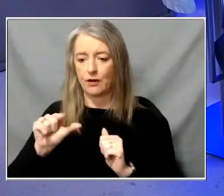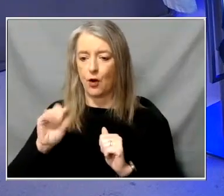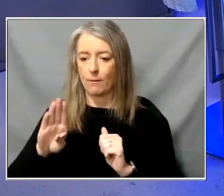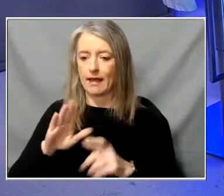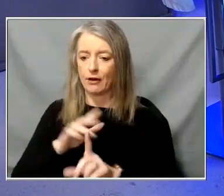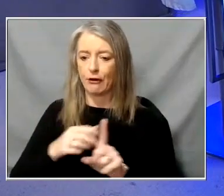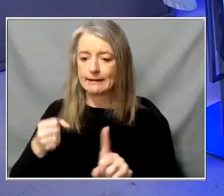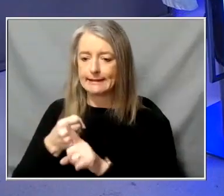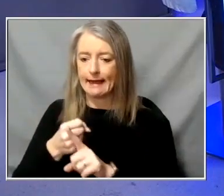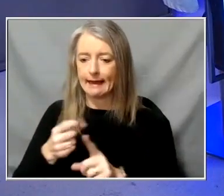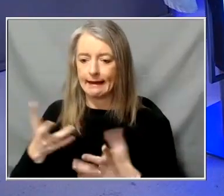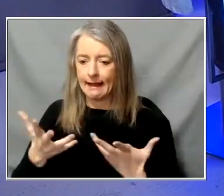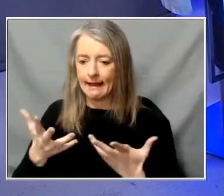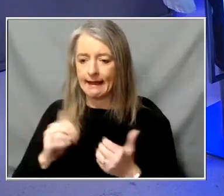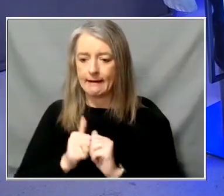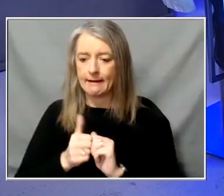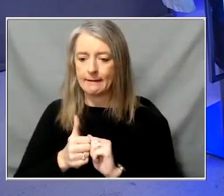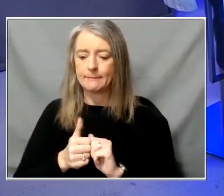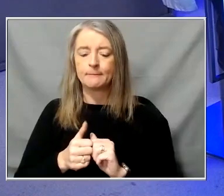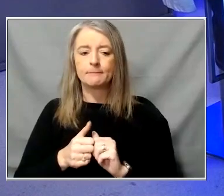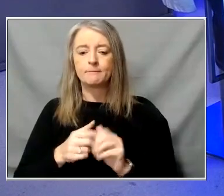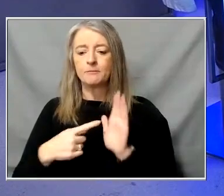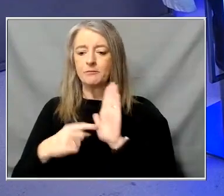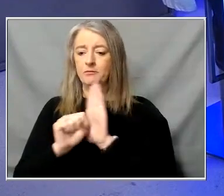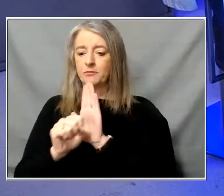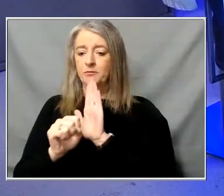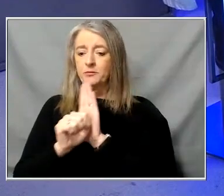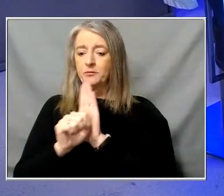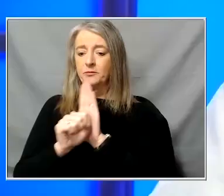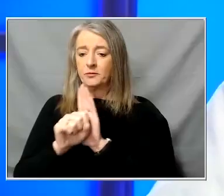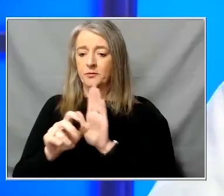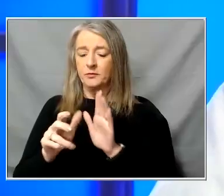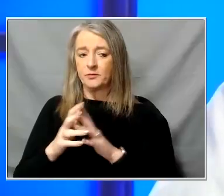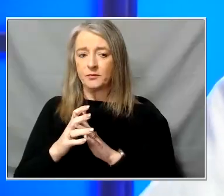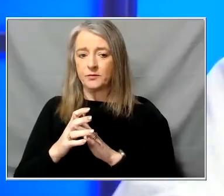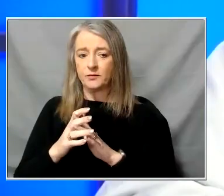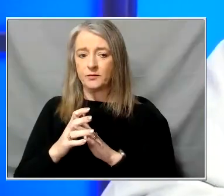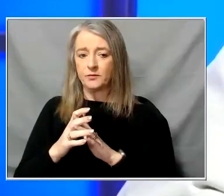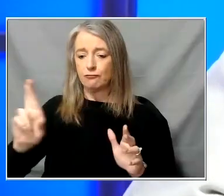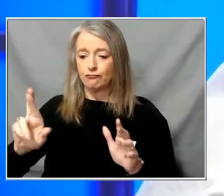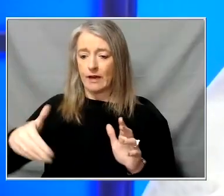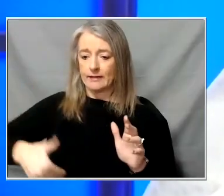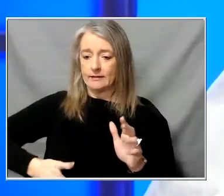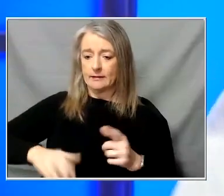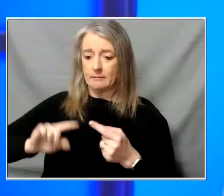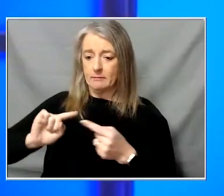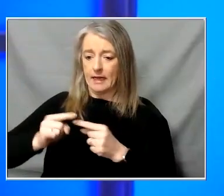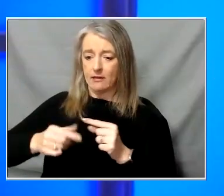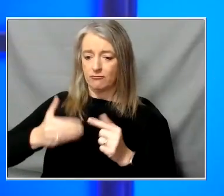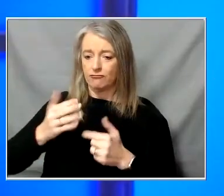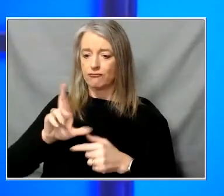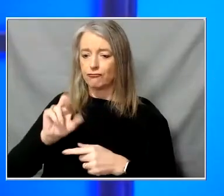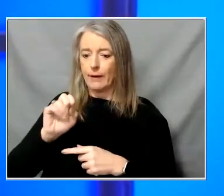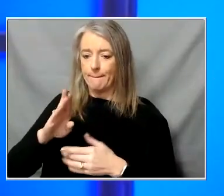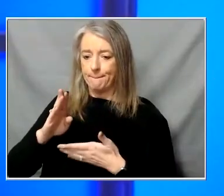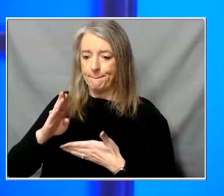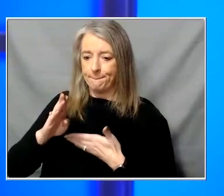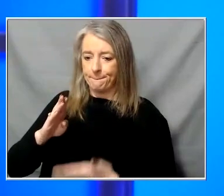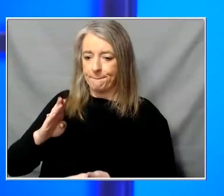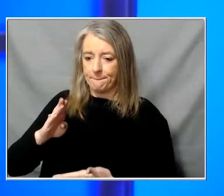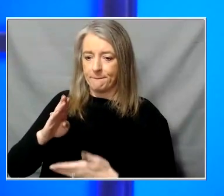They share the same vicinity, but true unrelated as far as the pathophysiology of one process